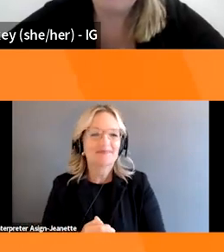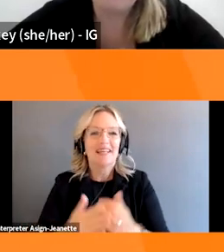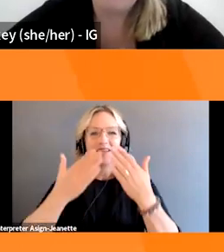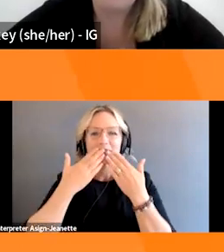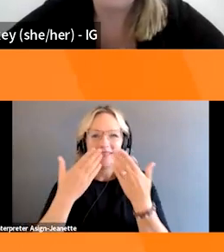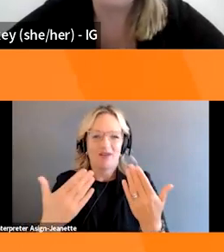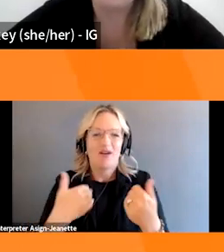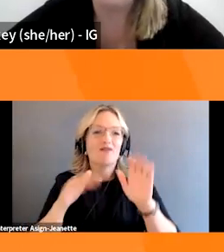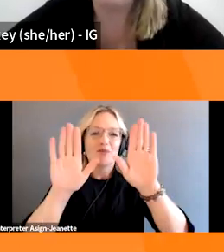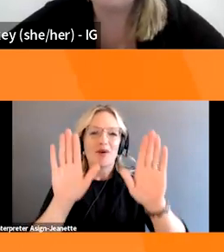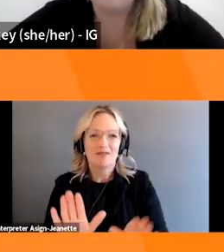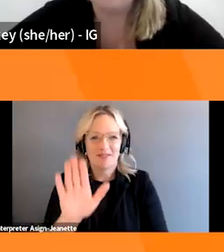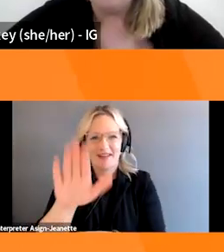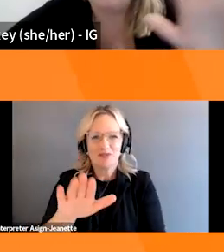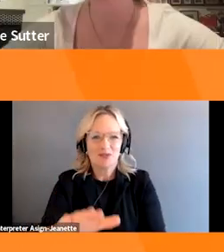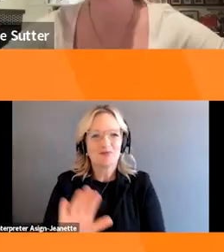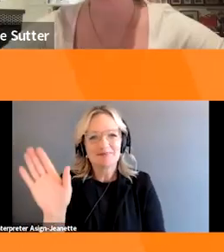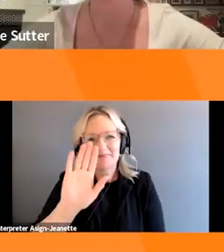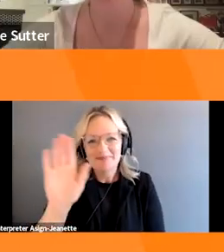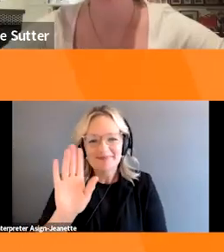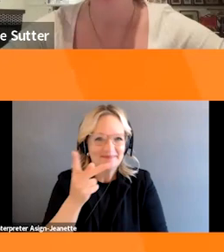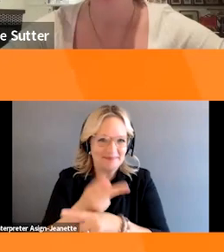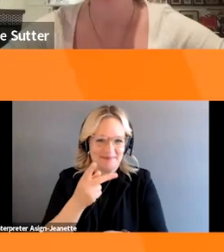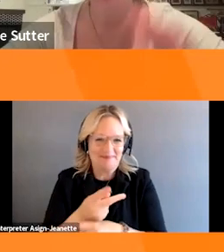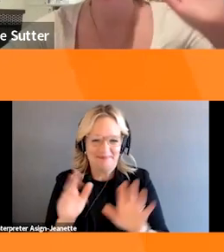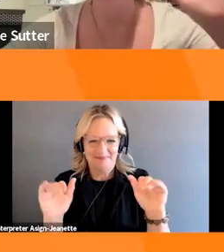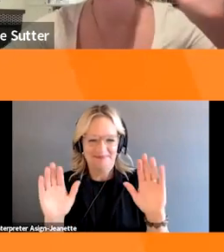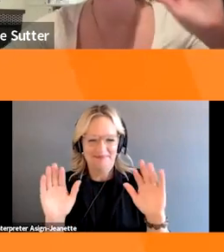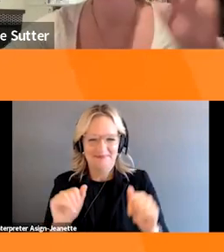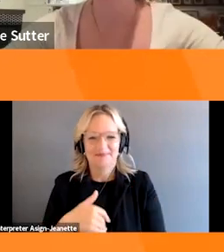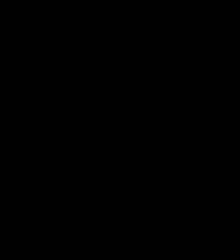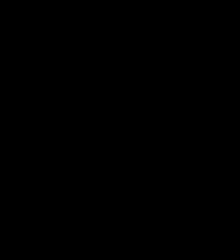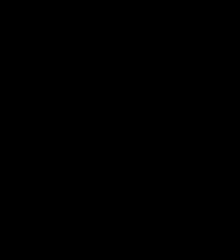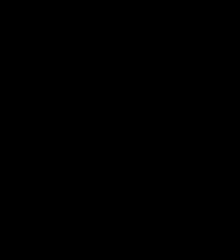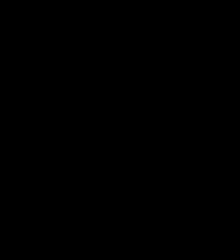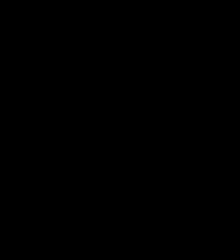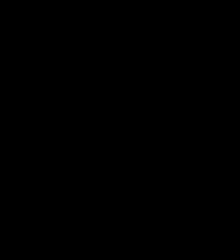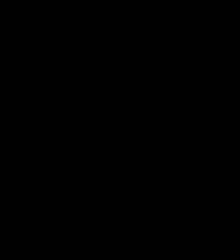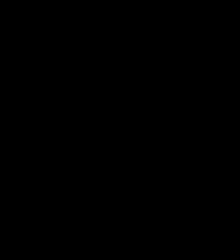you all a wonderful afternoon. Thank you. Thanks again. Thank you for having us.